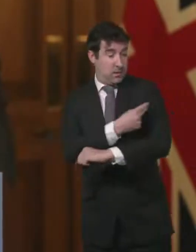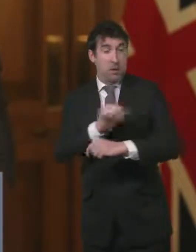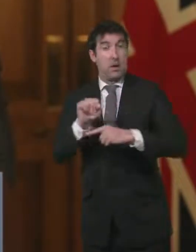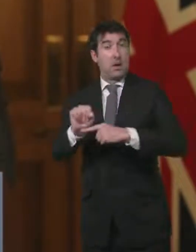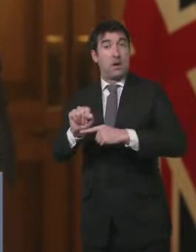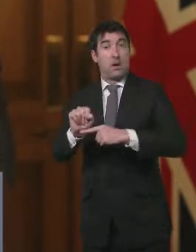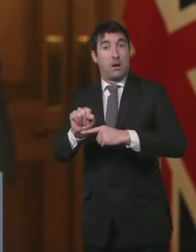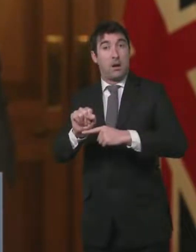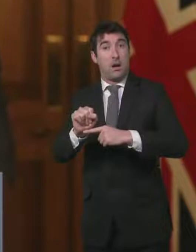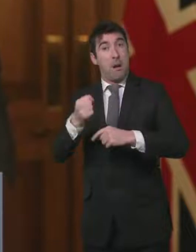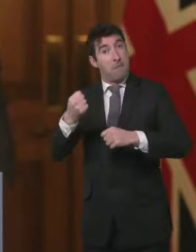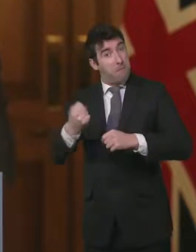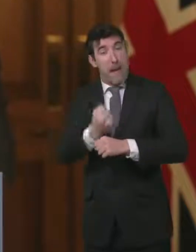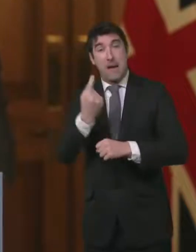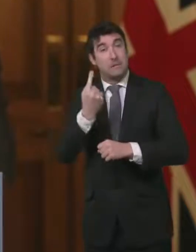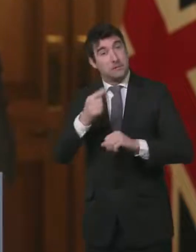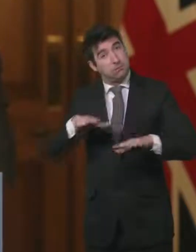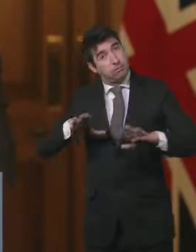world, because this Oxford